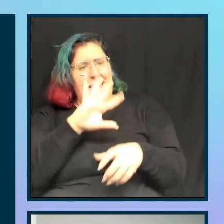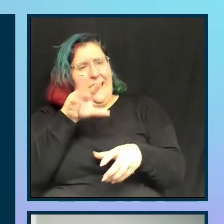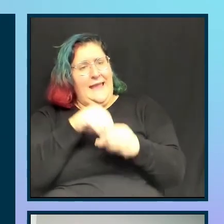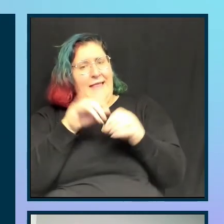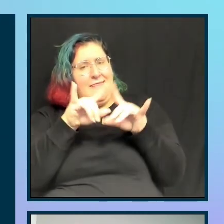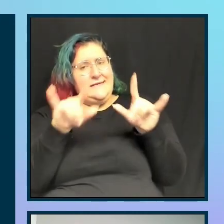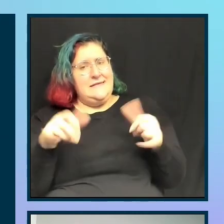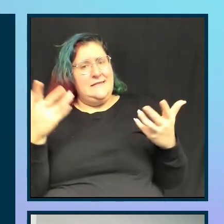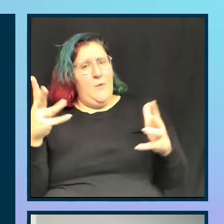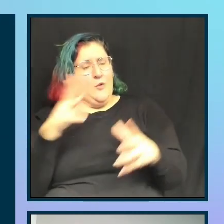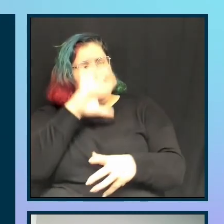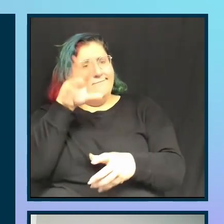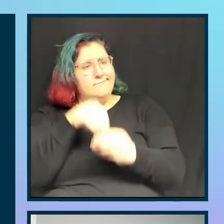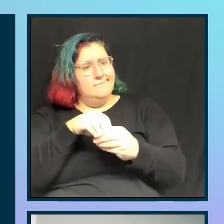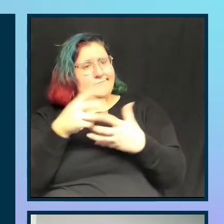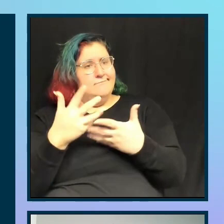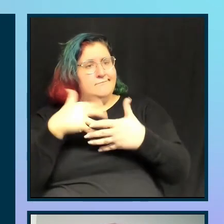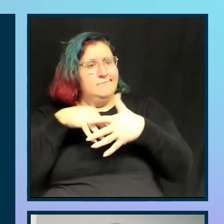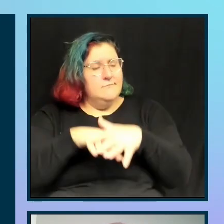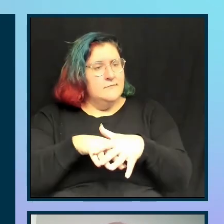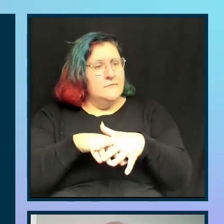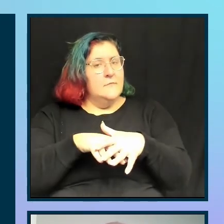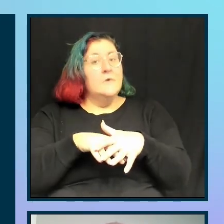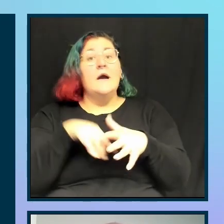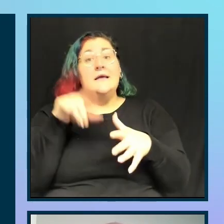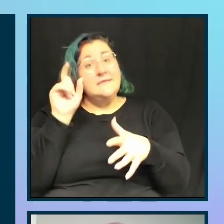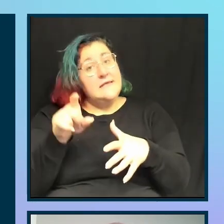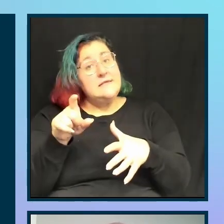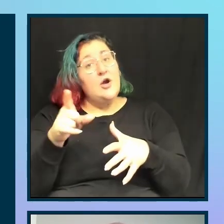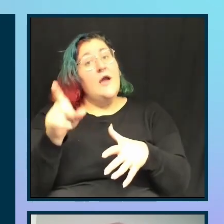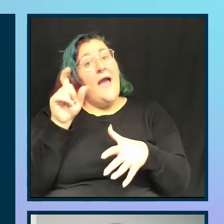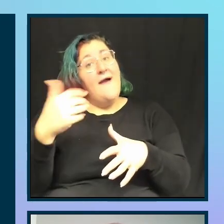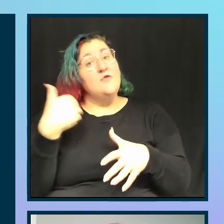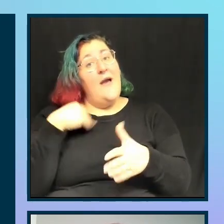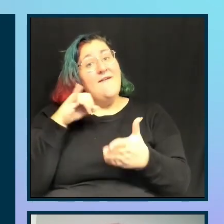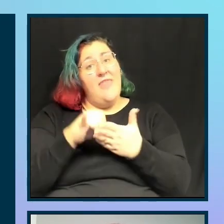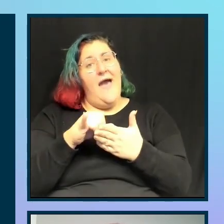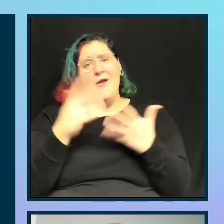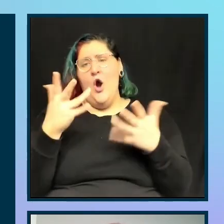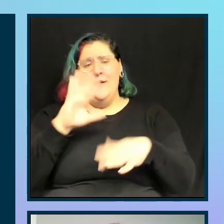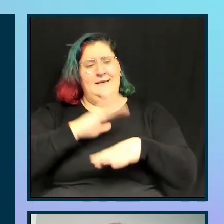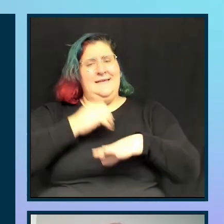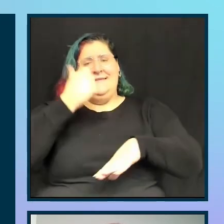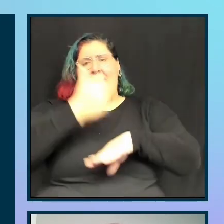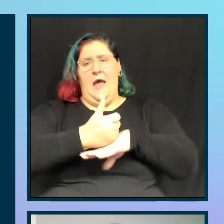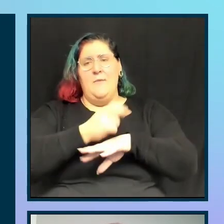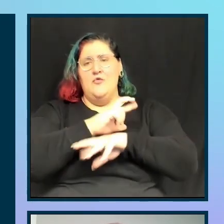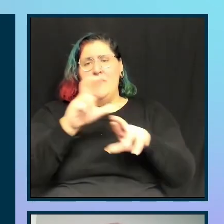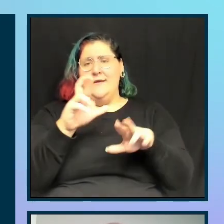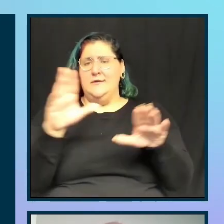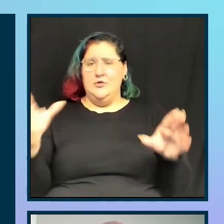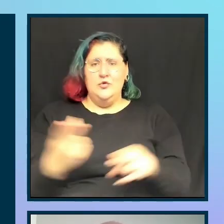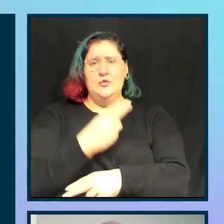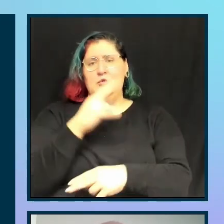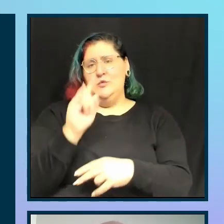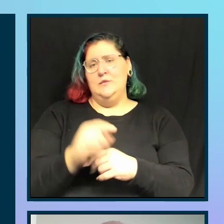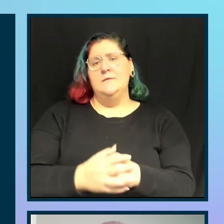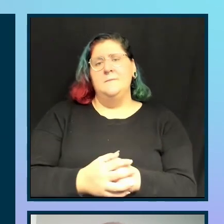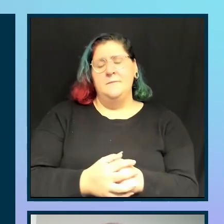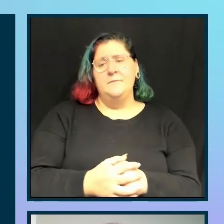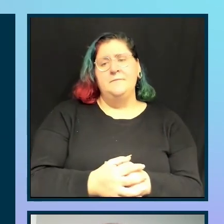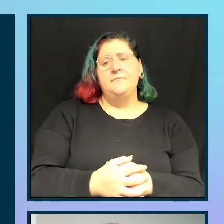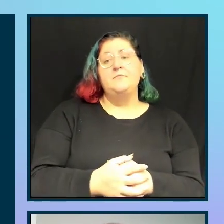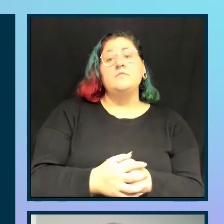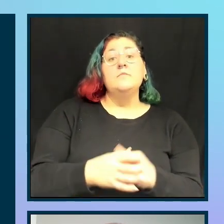I'm describing here, it is necessary to make sure that you have accessible templates in place and ready to go. So